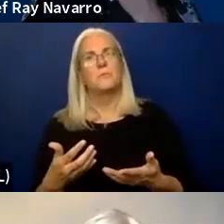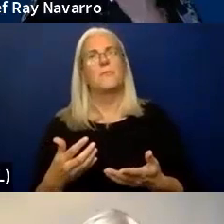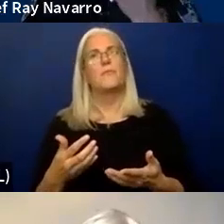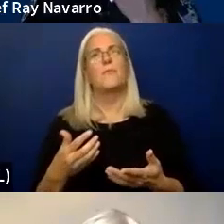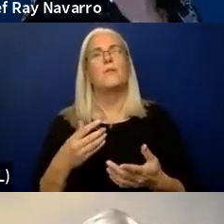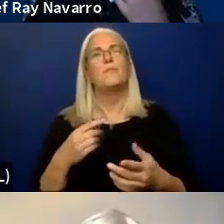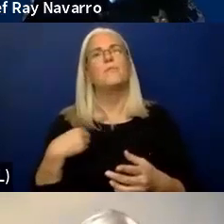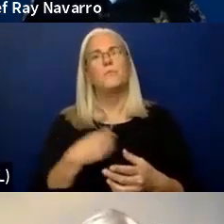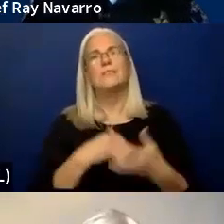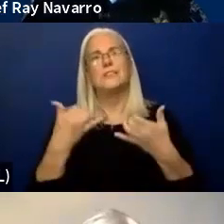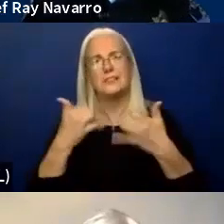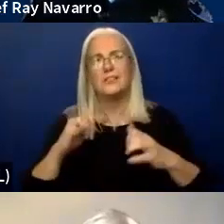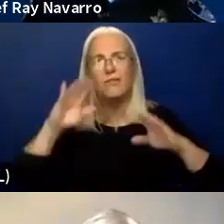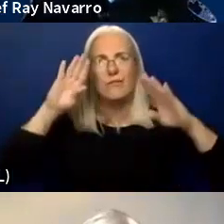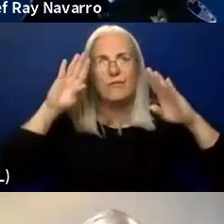Park.